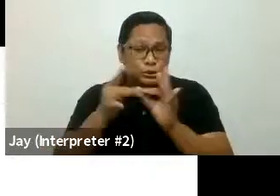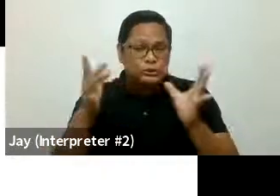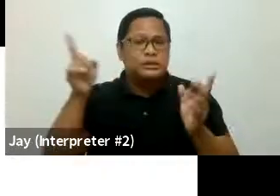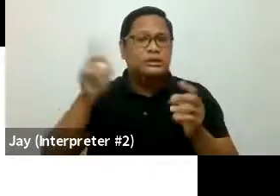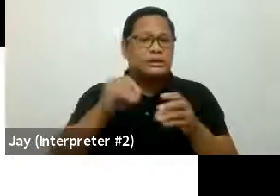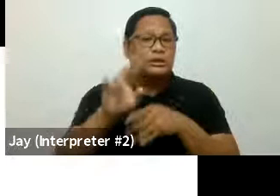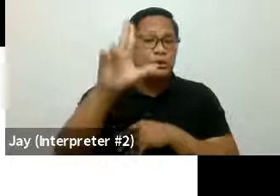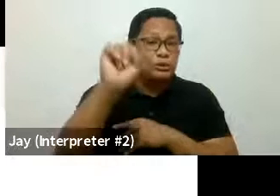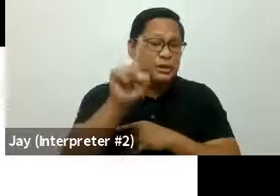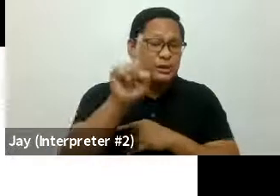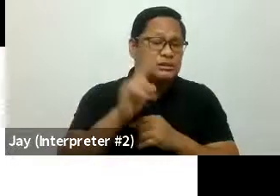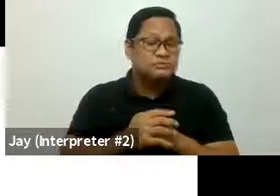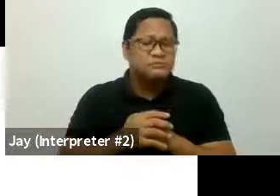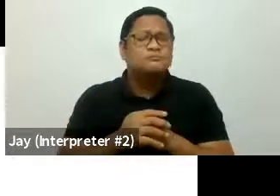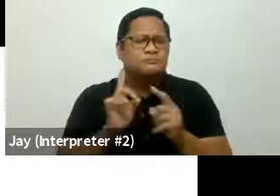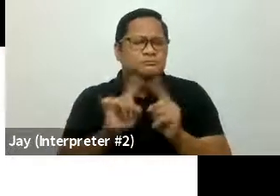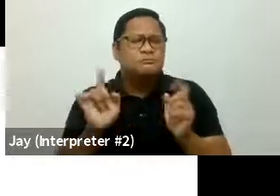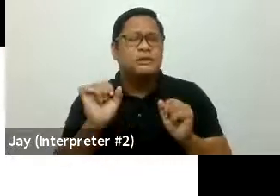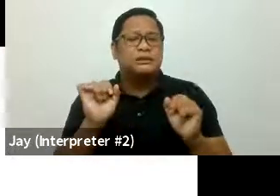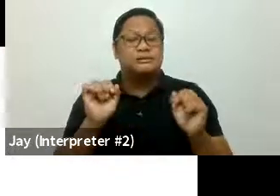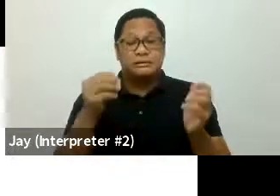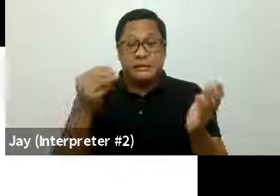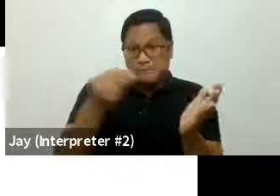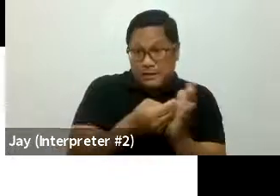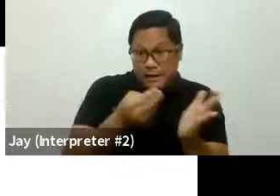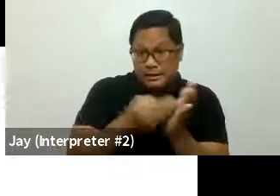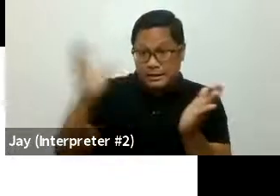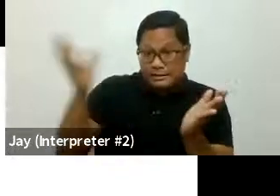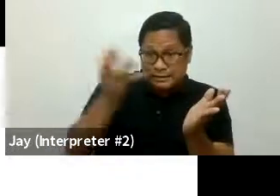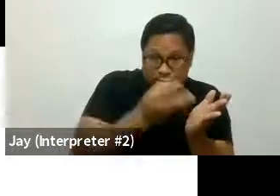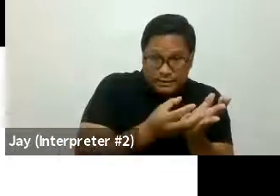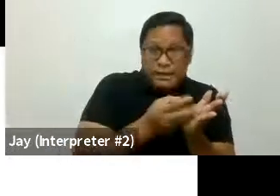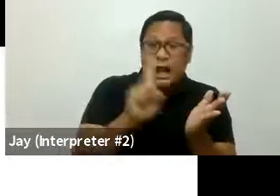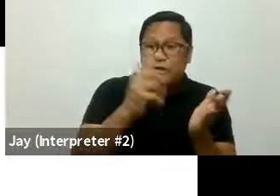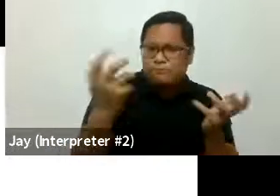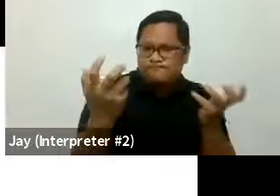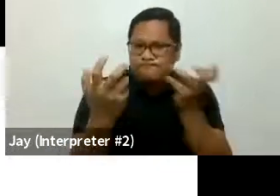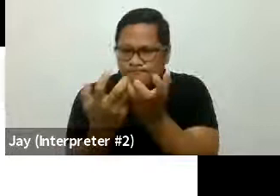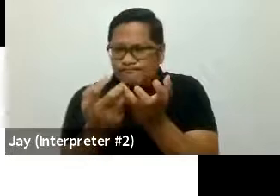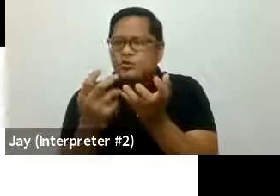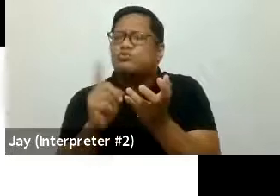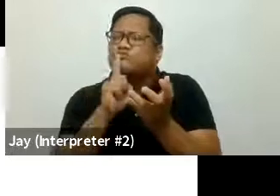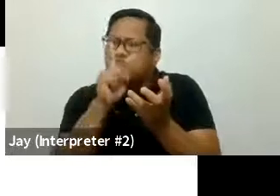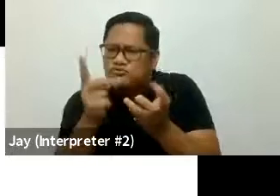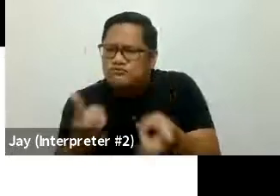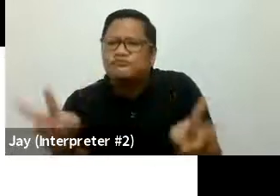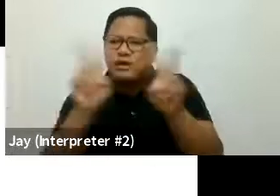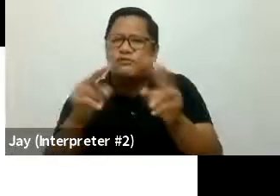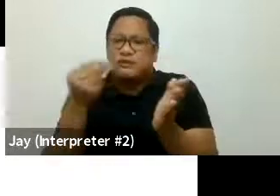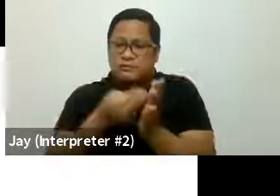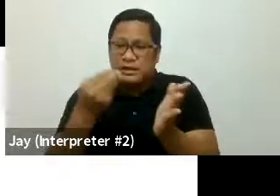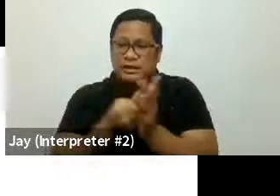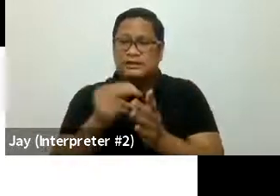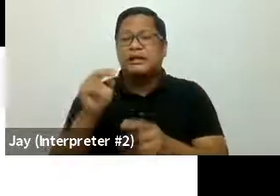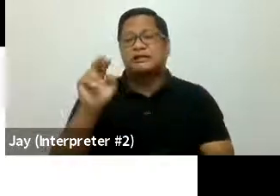States, but they make sure that that money gets best value for the money. And that's UHC. Next